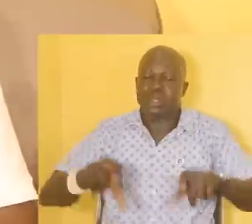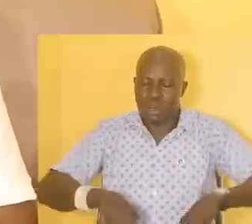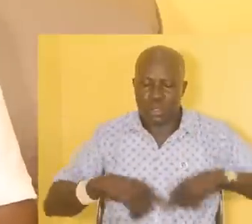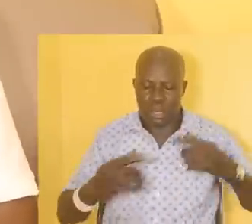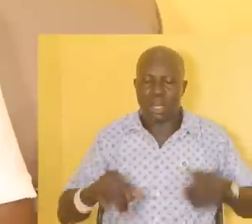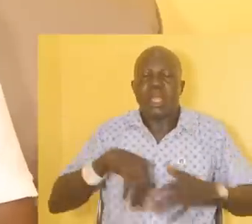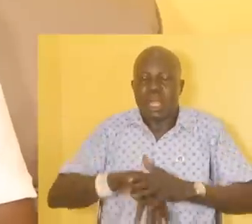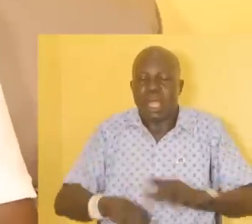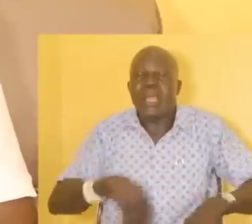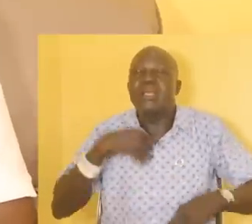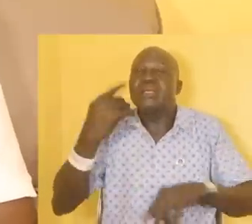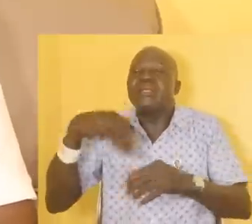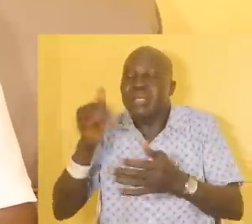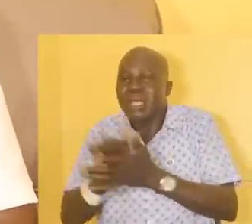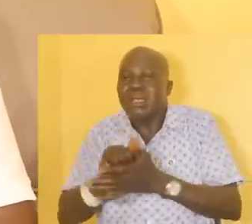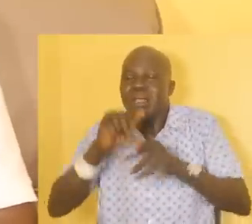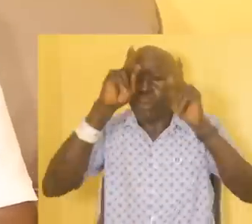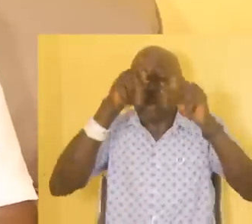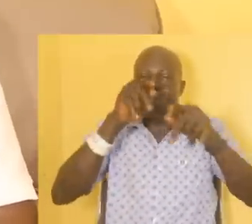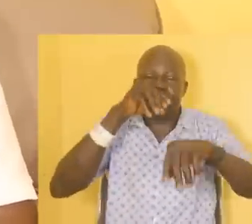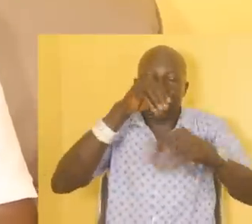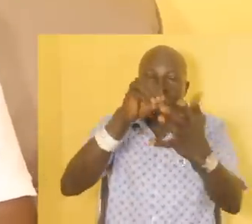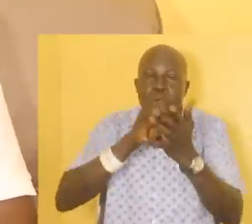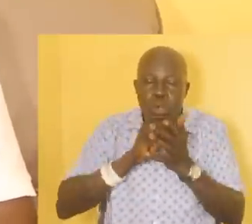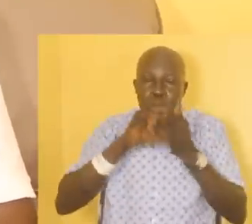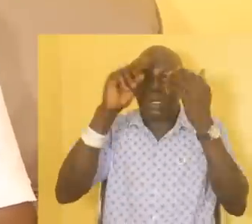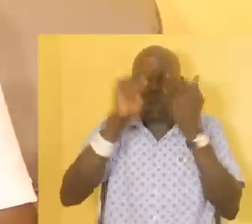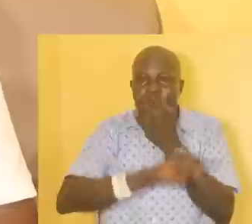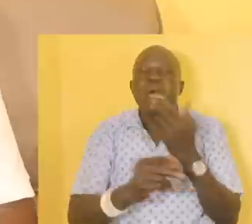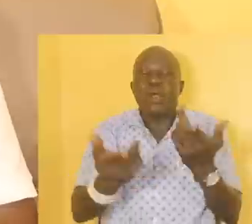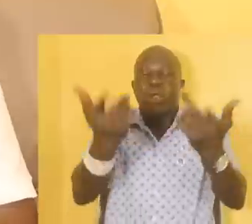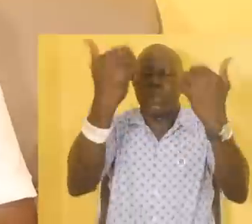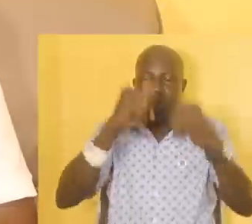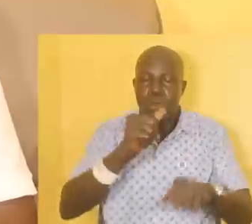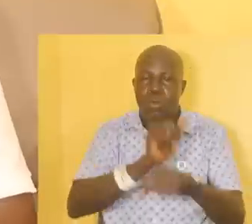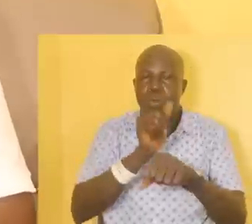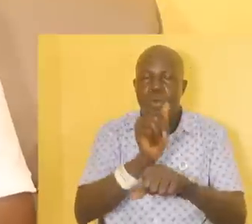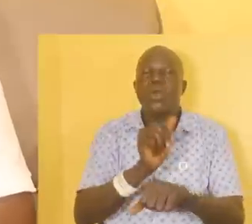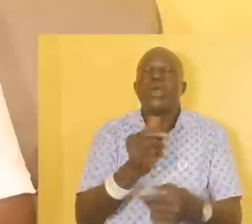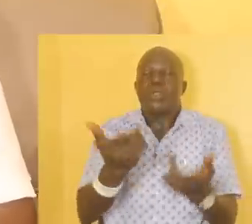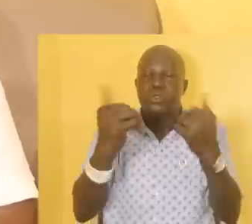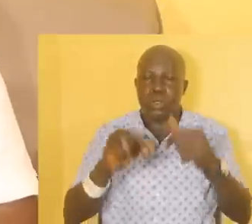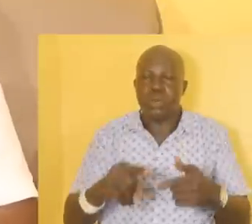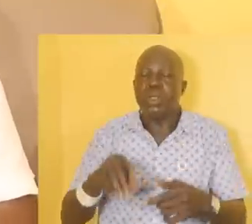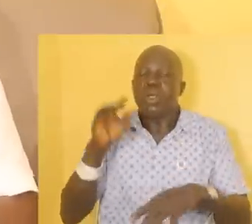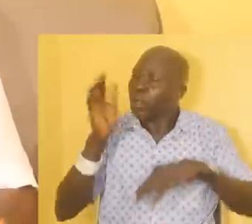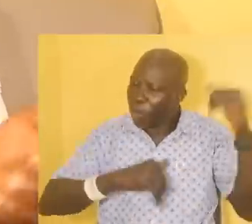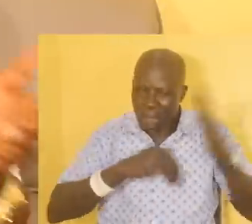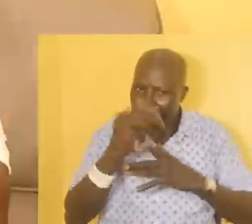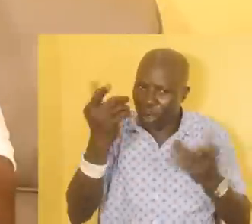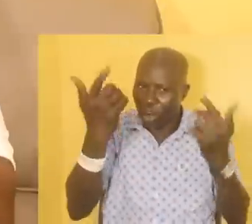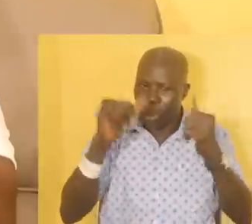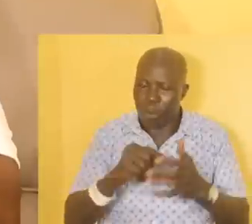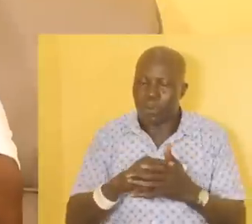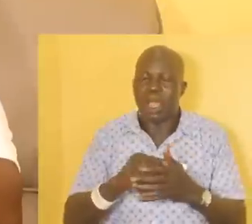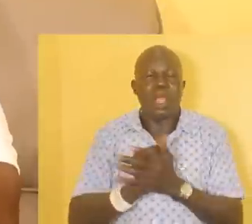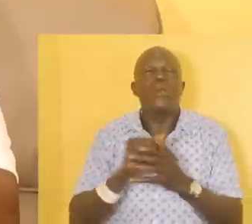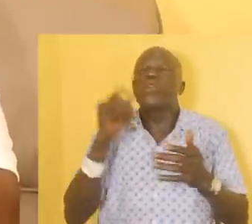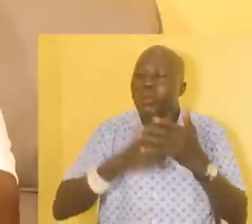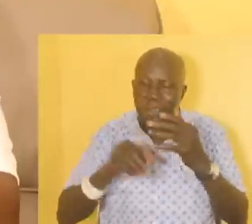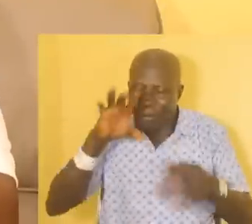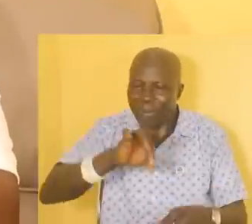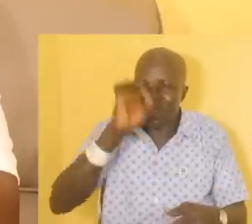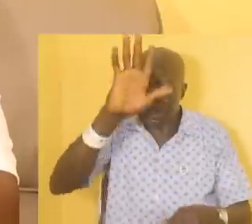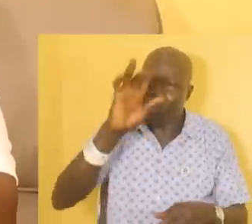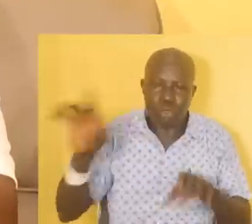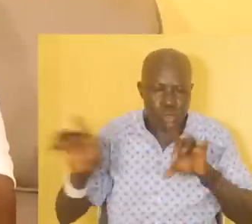and sir, I say, only some book, the owner of the word is coming. You once you come, you come along. What will you